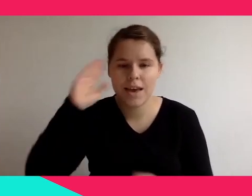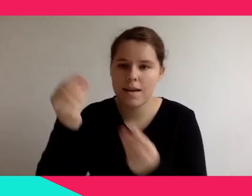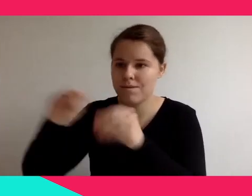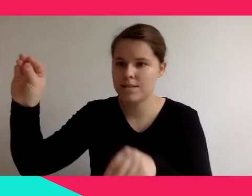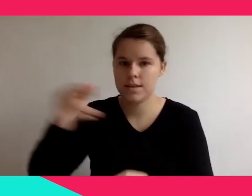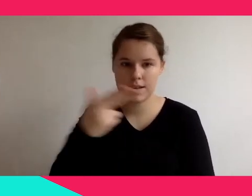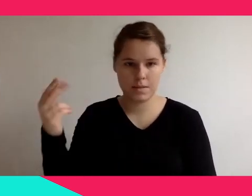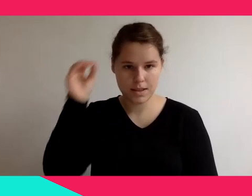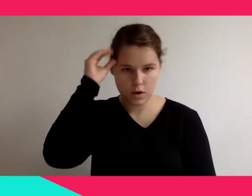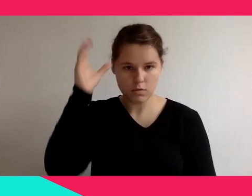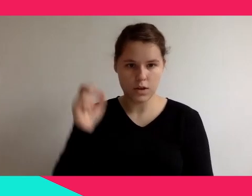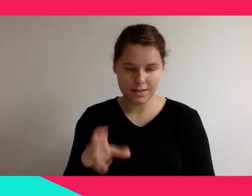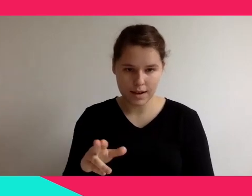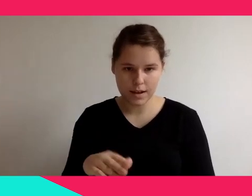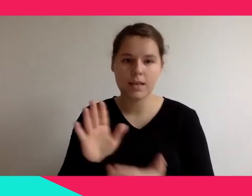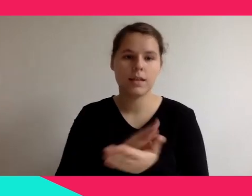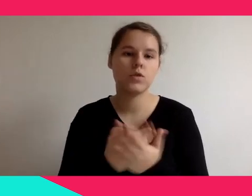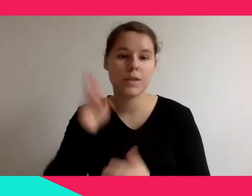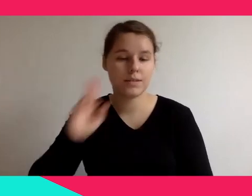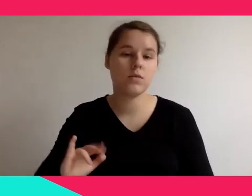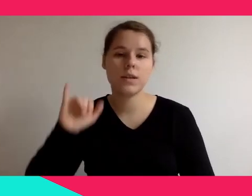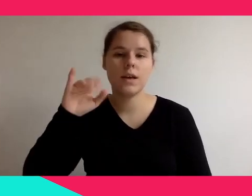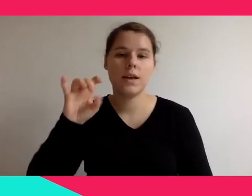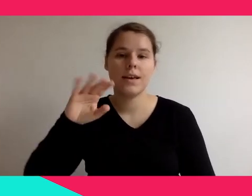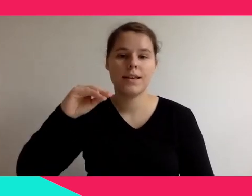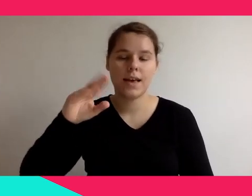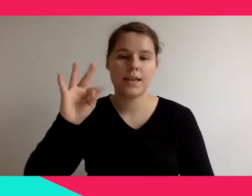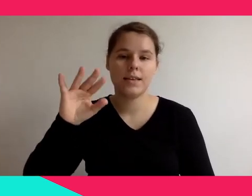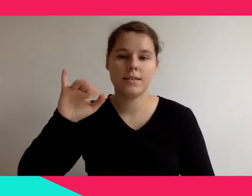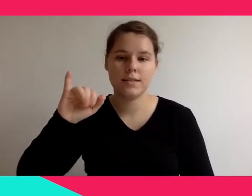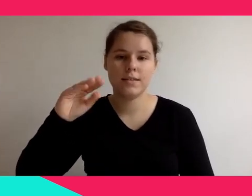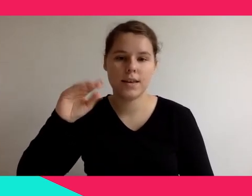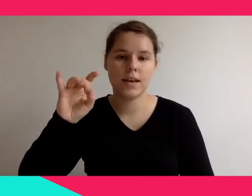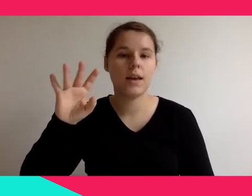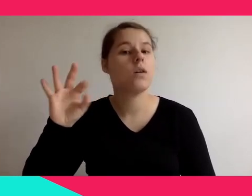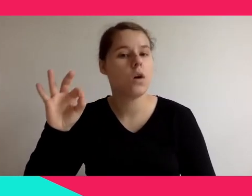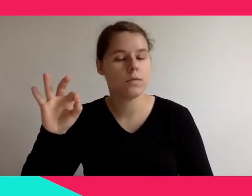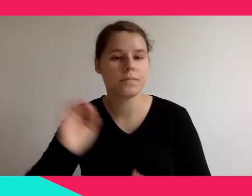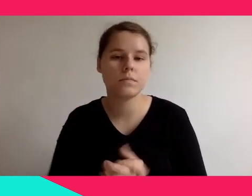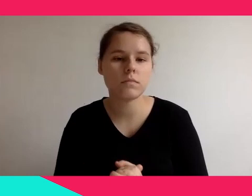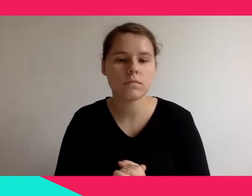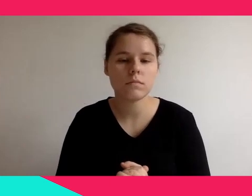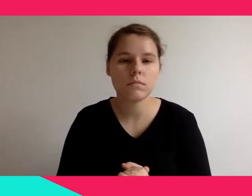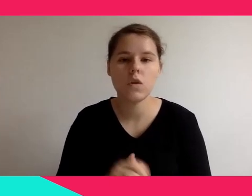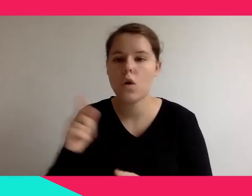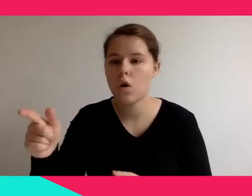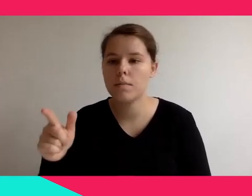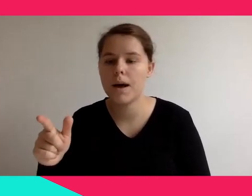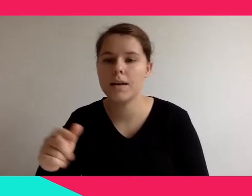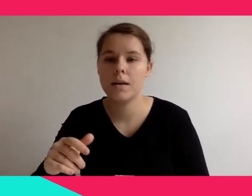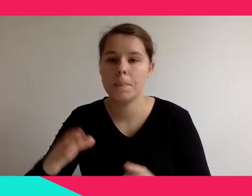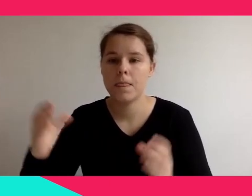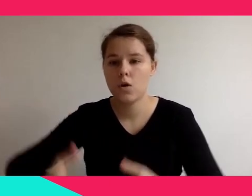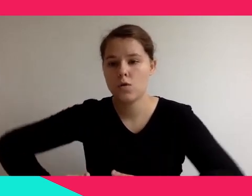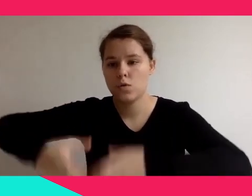Institute that has this huge data set of all the artists in the world. And they know a lot of biographical